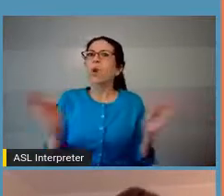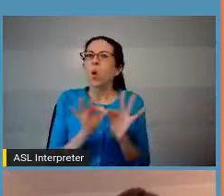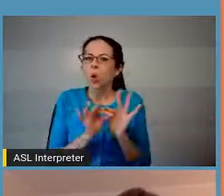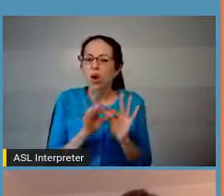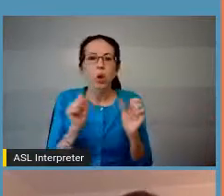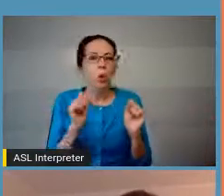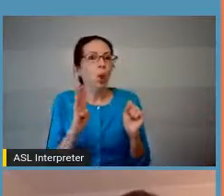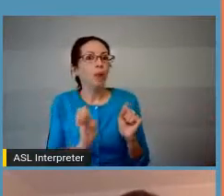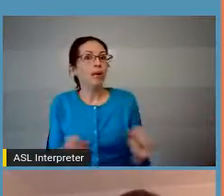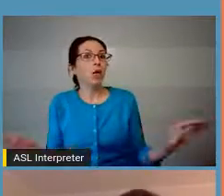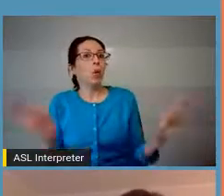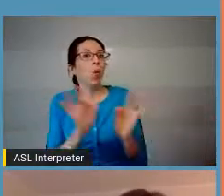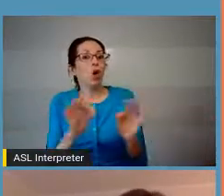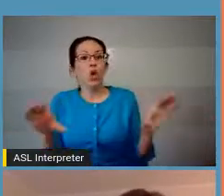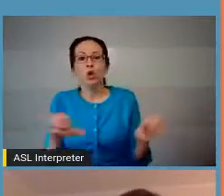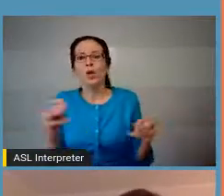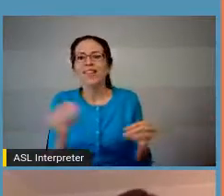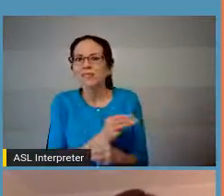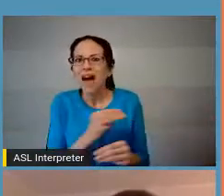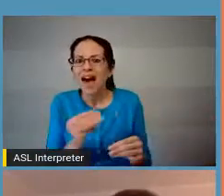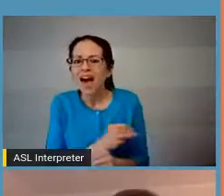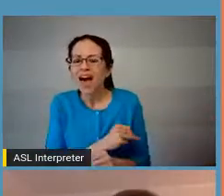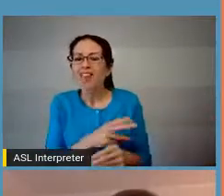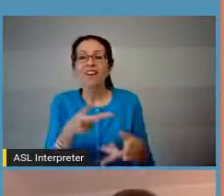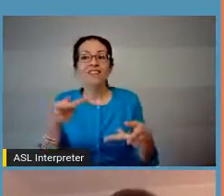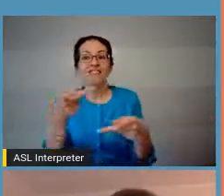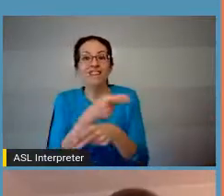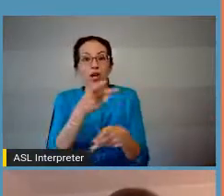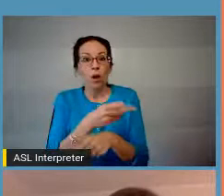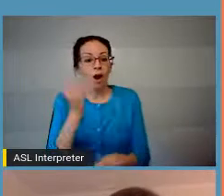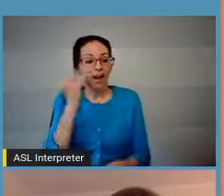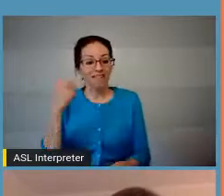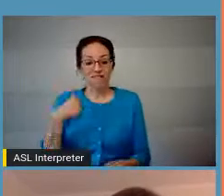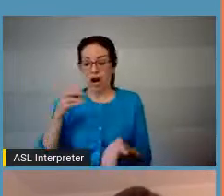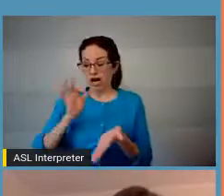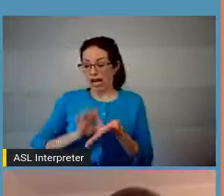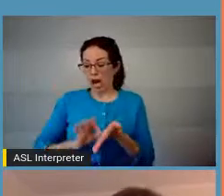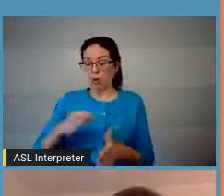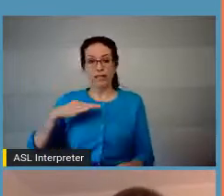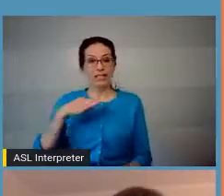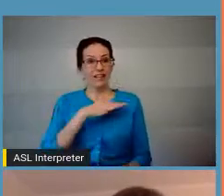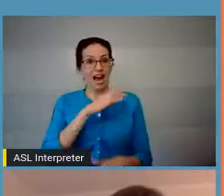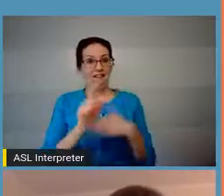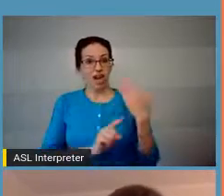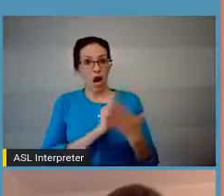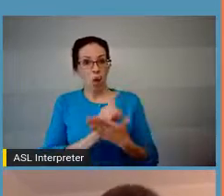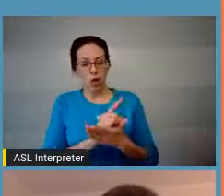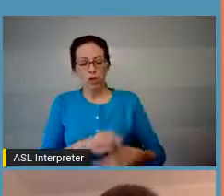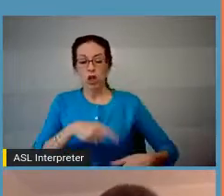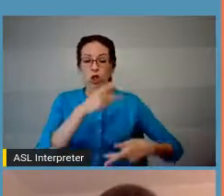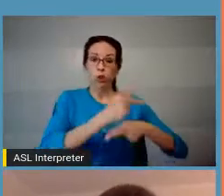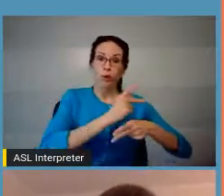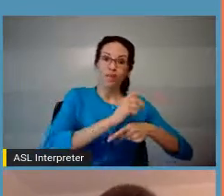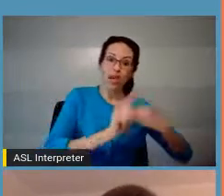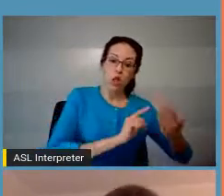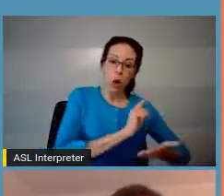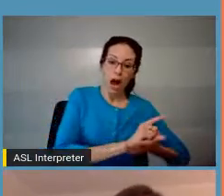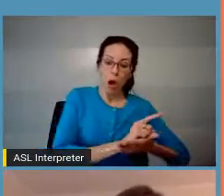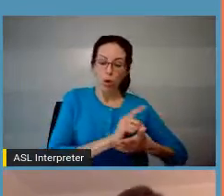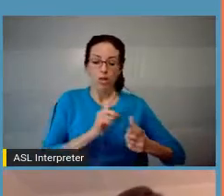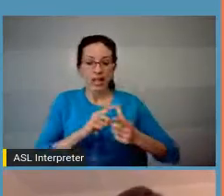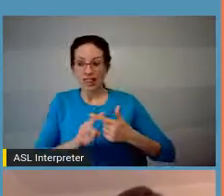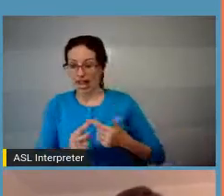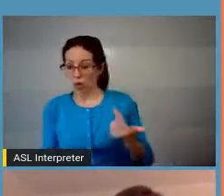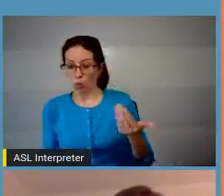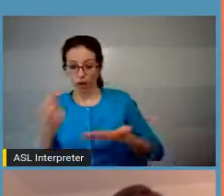math at some point to figure out, if you count the staff hours, the supervisory and training staff hours and review of records created